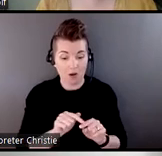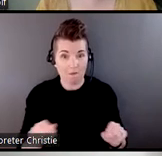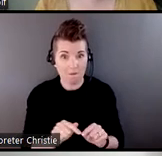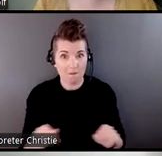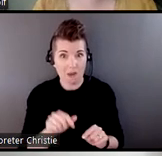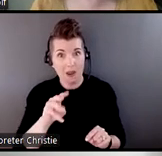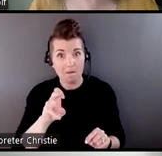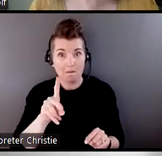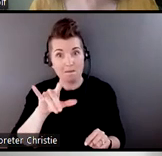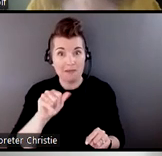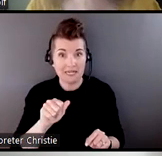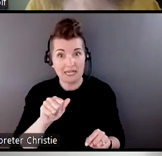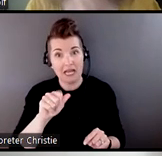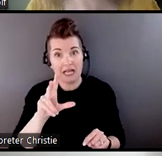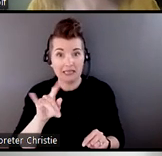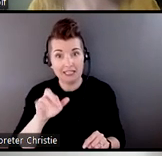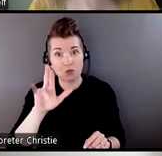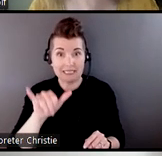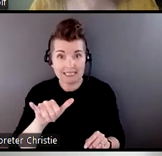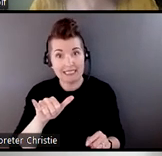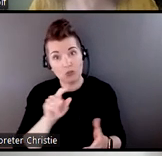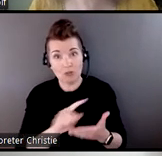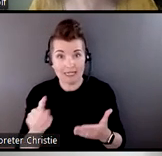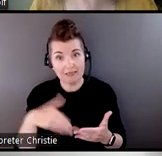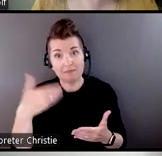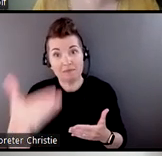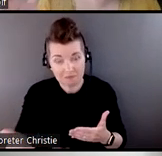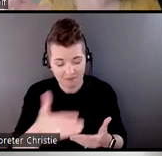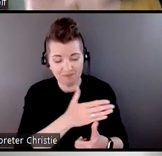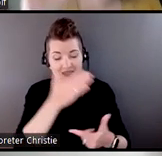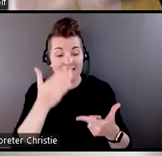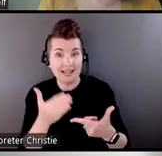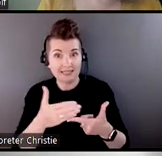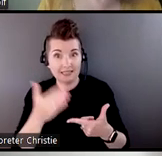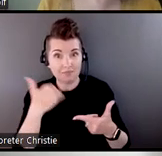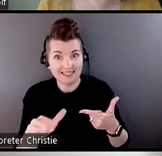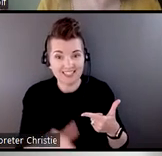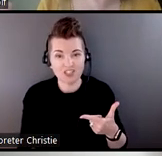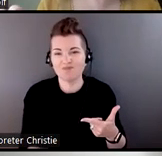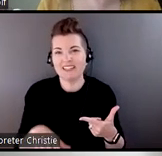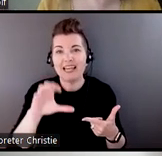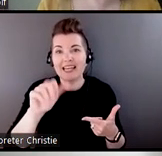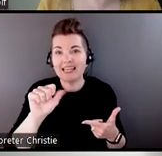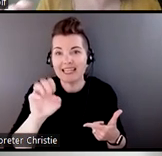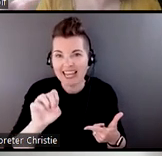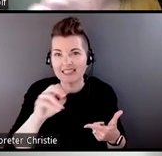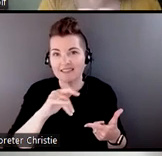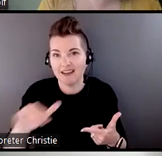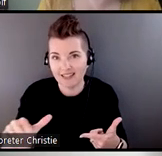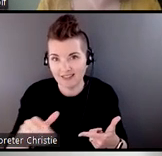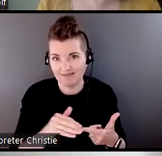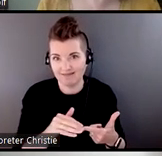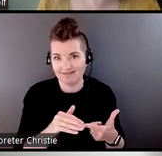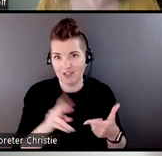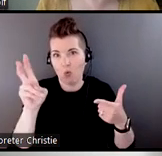planned. And then your next message might be a case study, that just a quick anecdote about something. And then again,